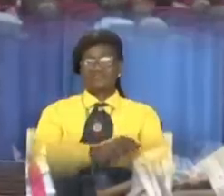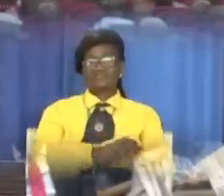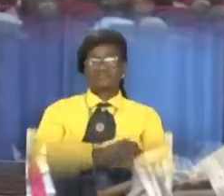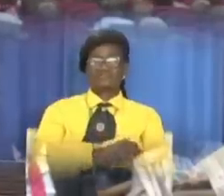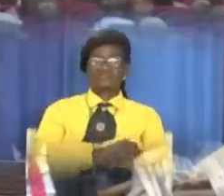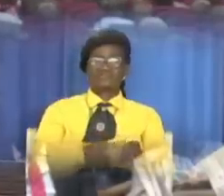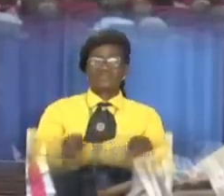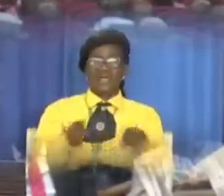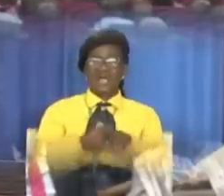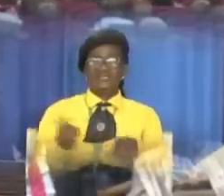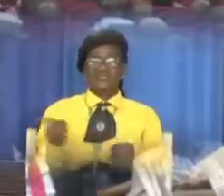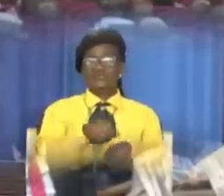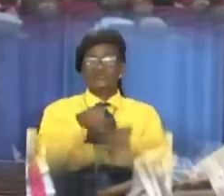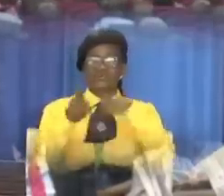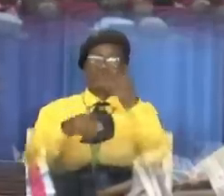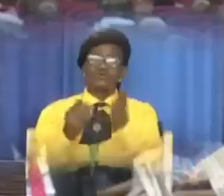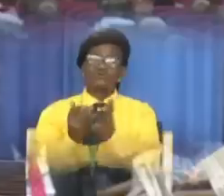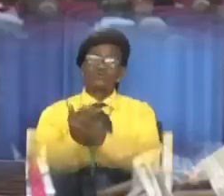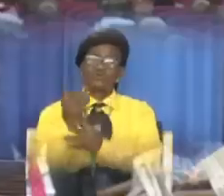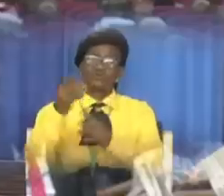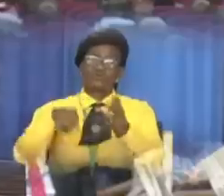As we go through this year,